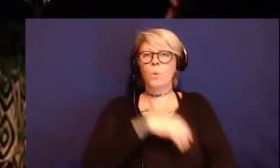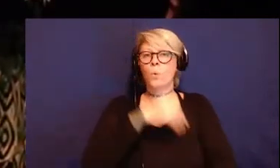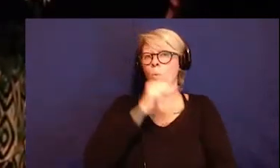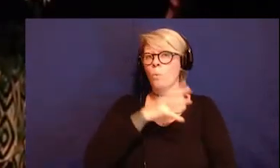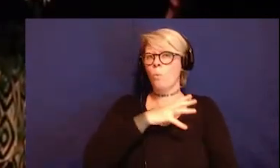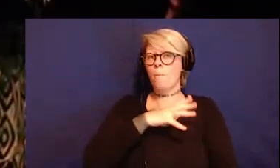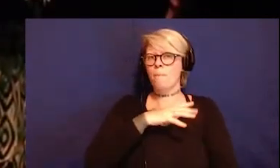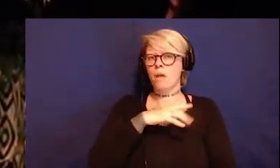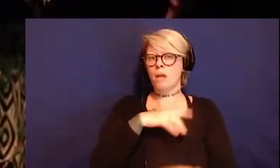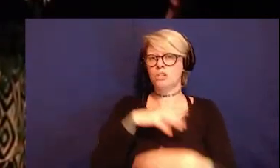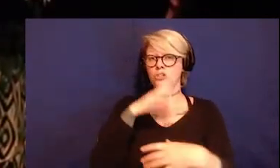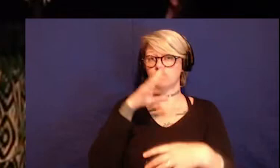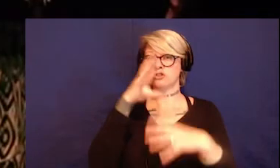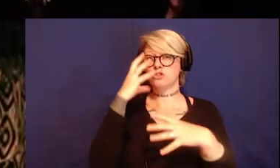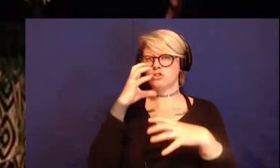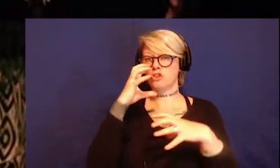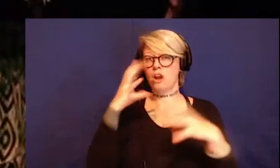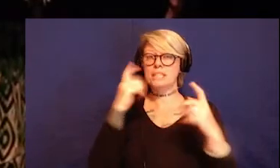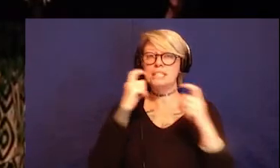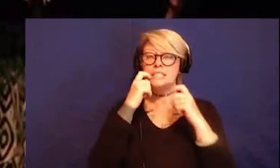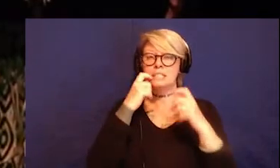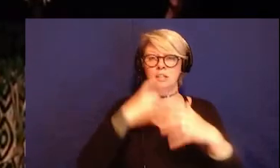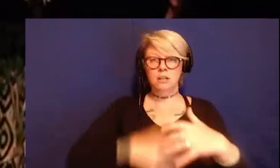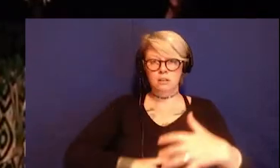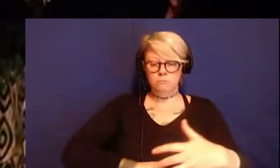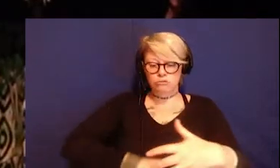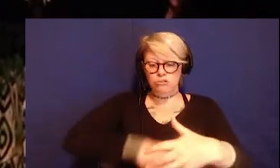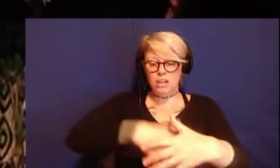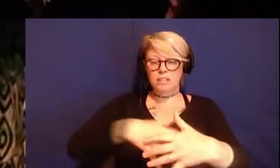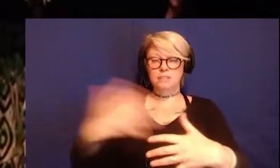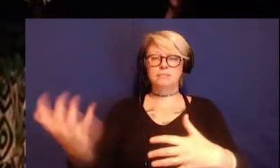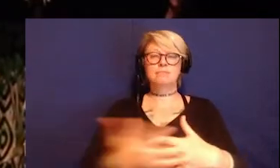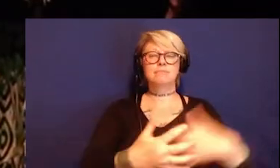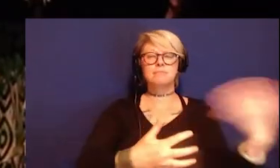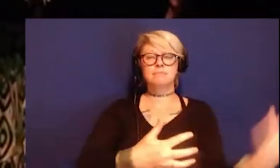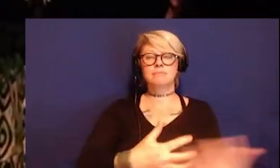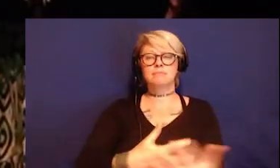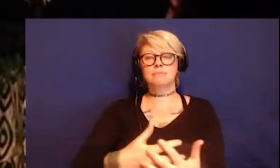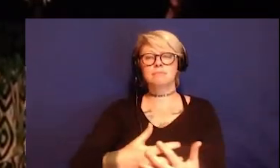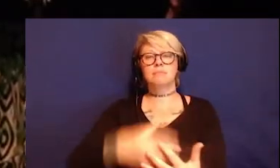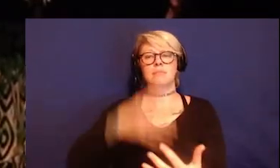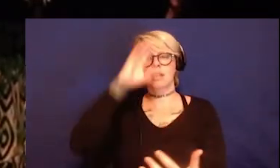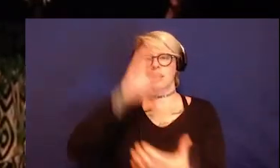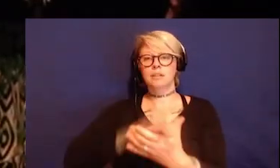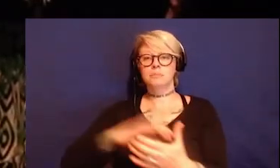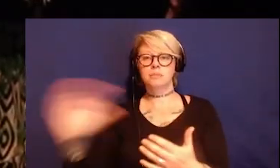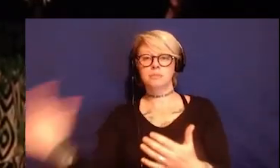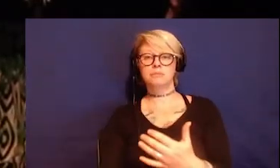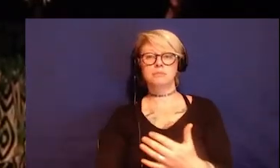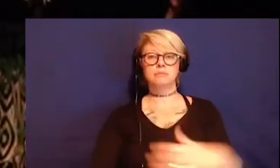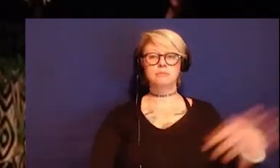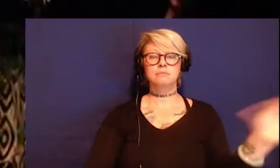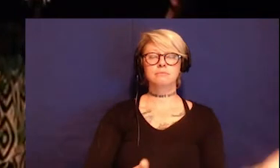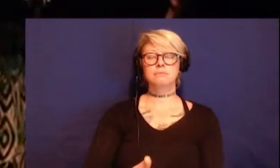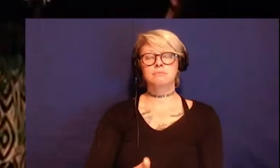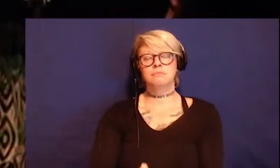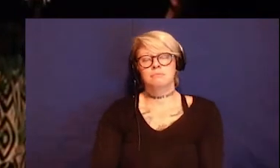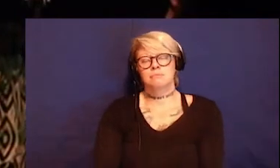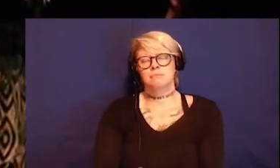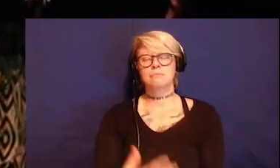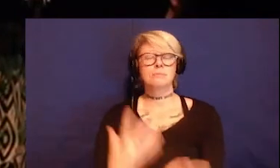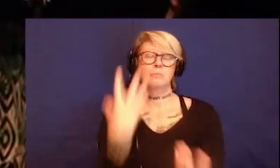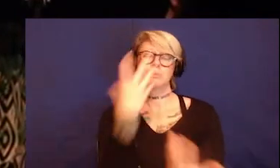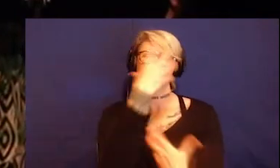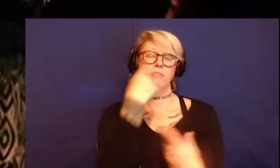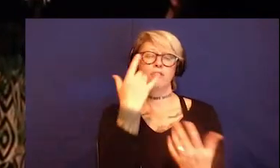her husband holds her belly from behind. They look in love and beautiful. Talia sighs, but still